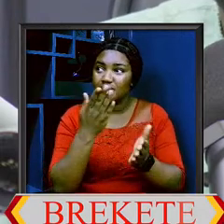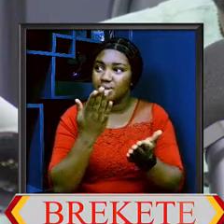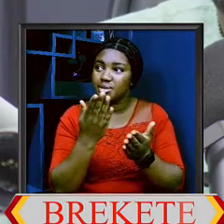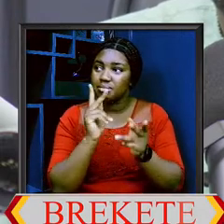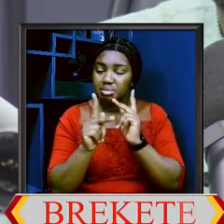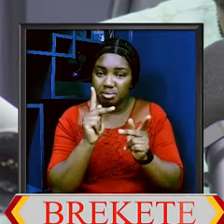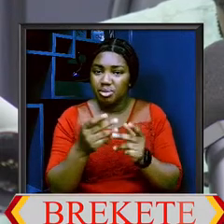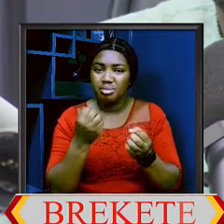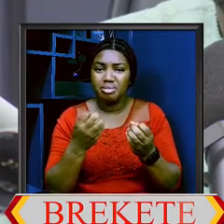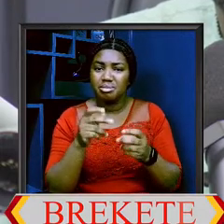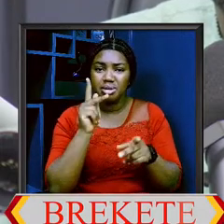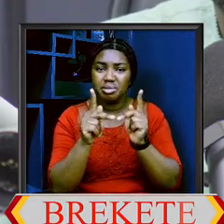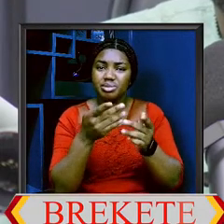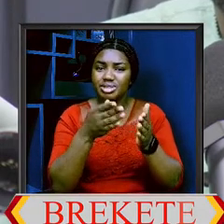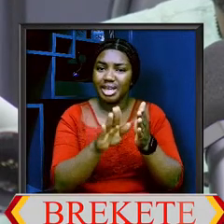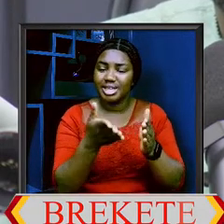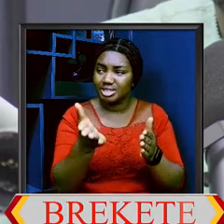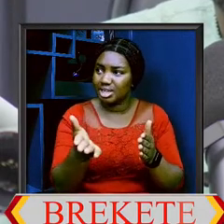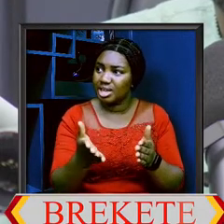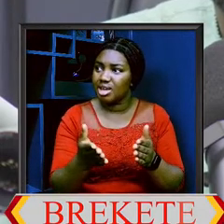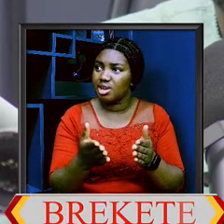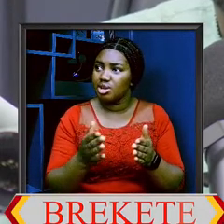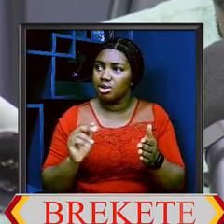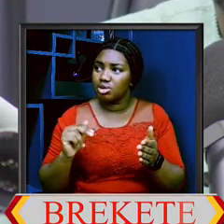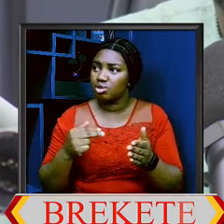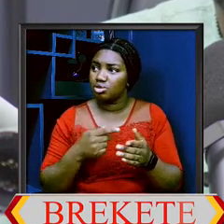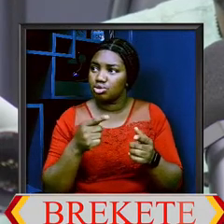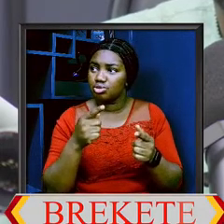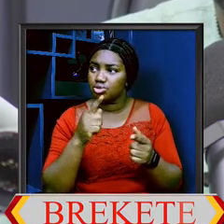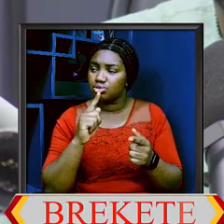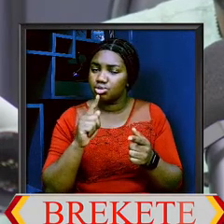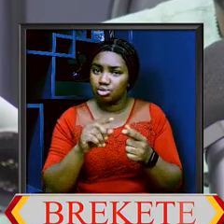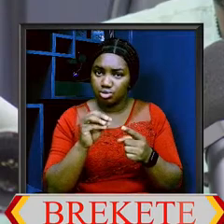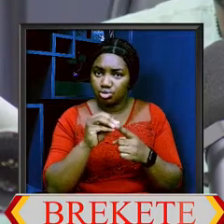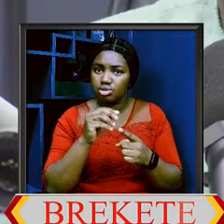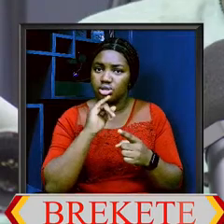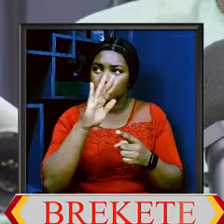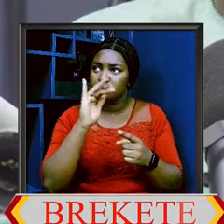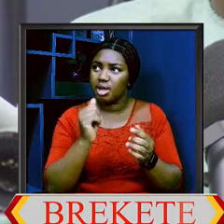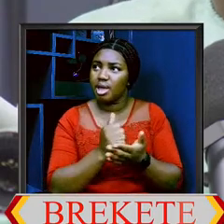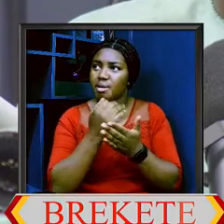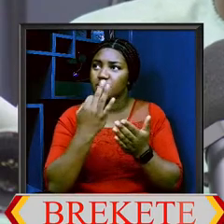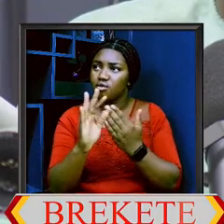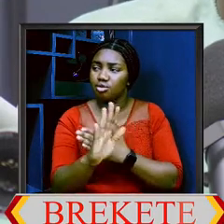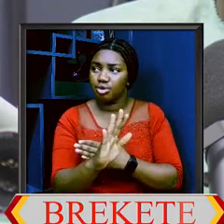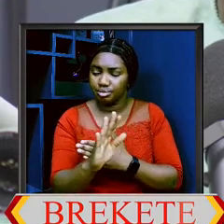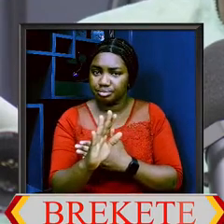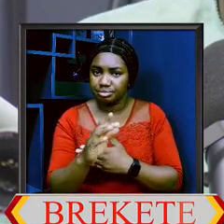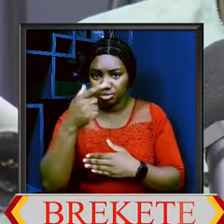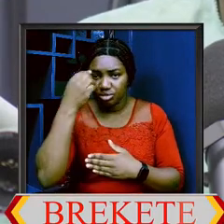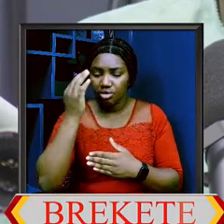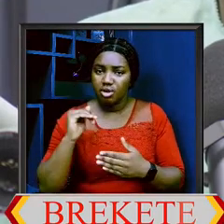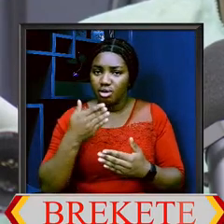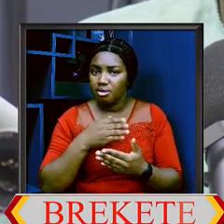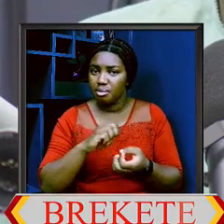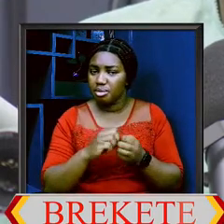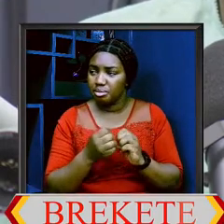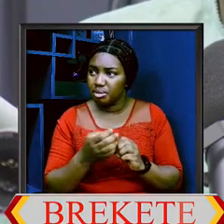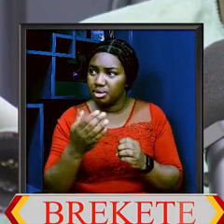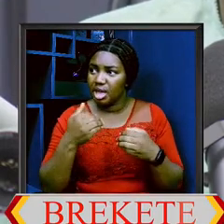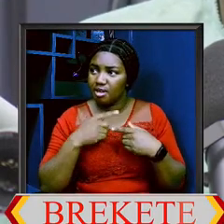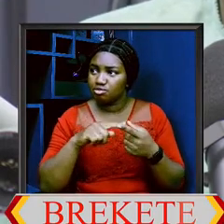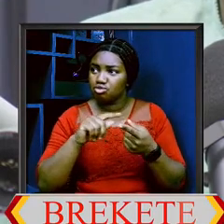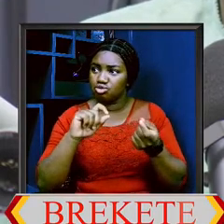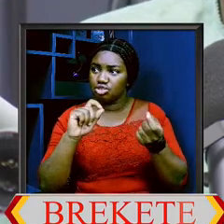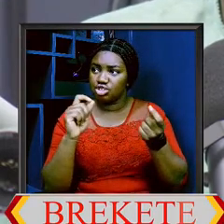time many people died there our own to is by the help of God in fact because of our issue they